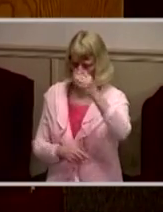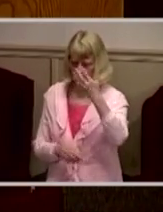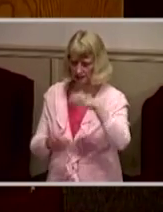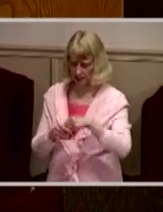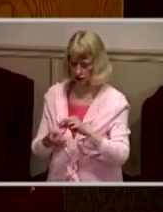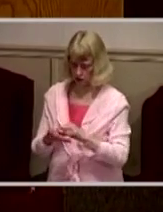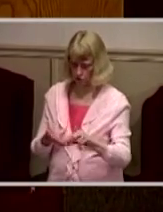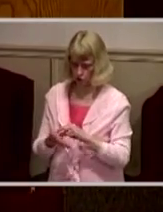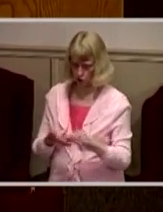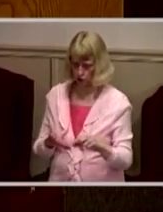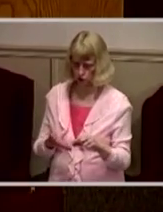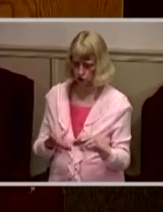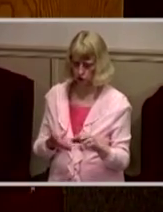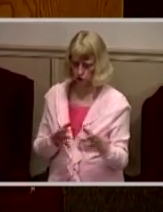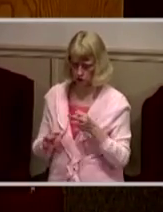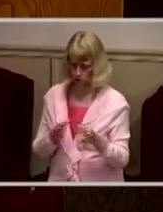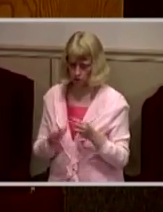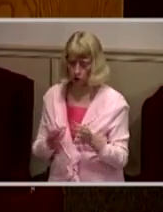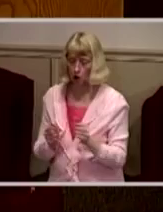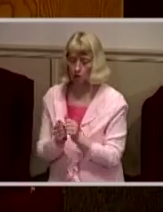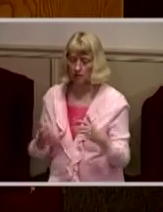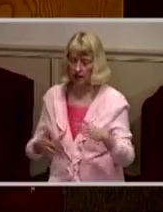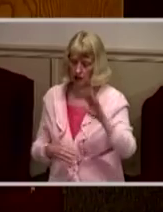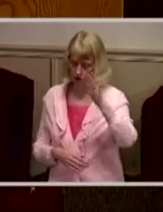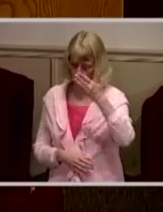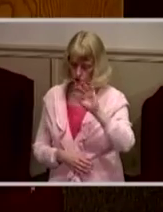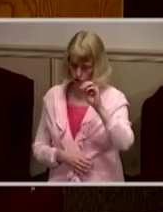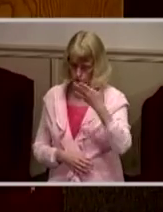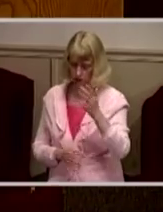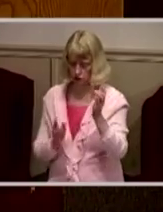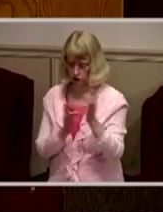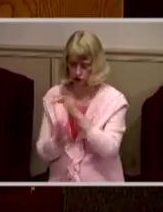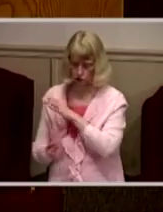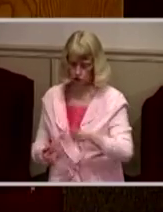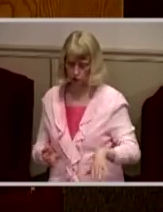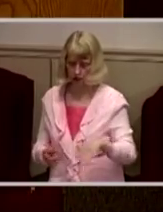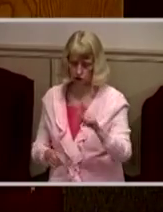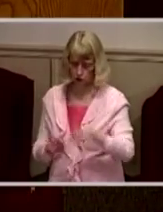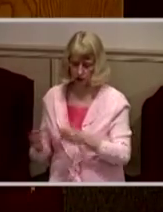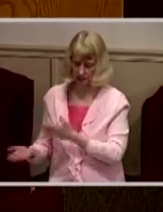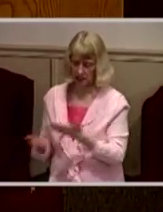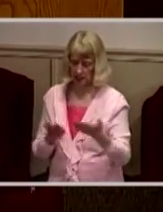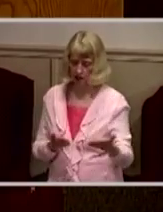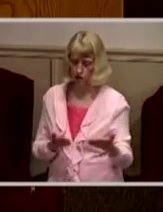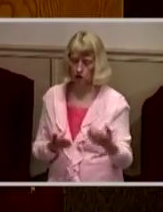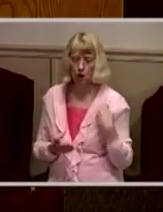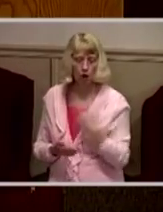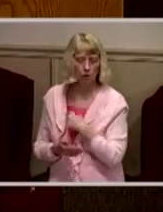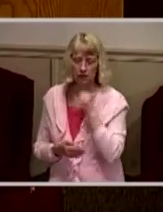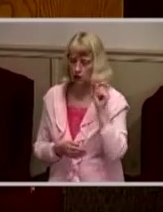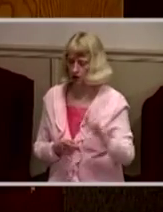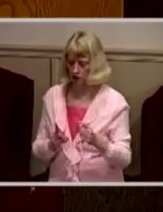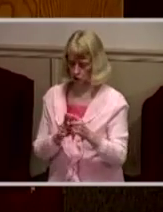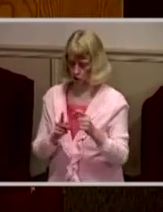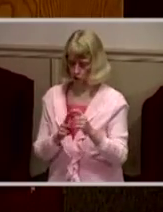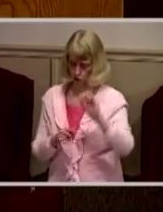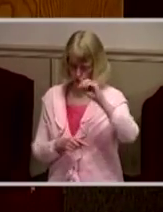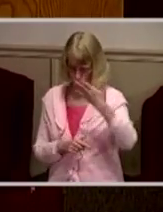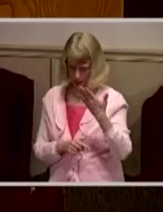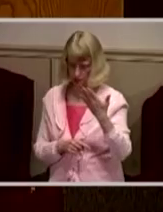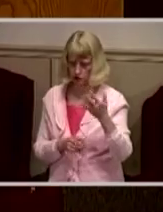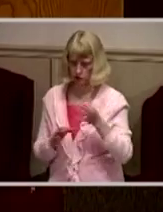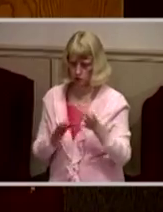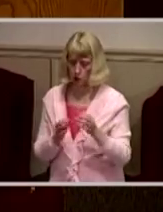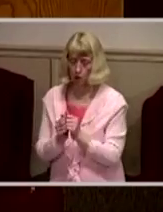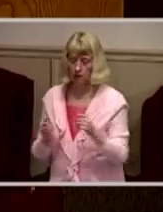verse to tell us that without the grace of God, Jesus Christ would not have been delivered. We don't need the word grace in this verse to tell us